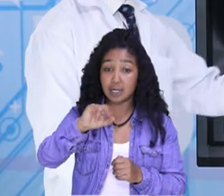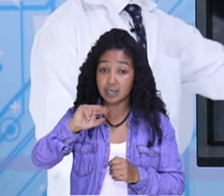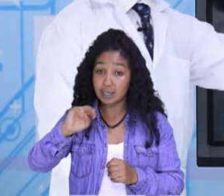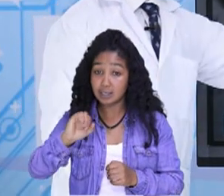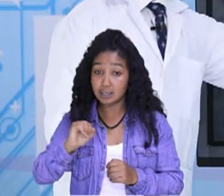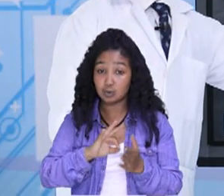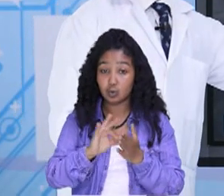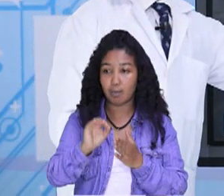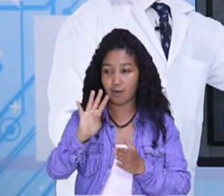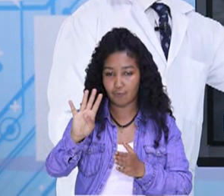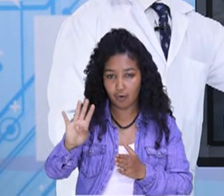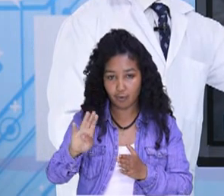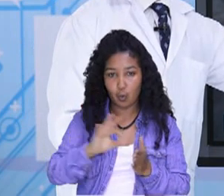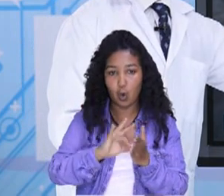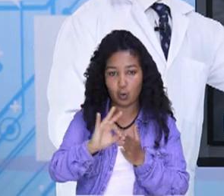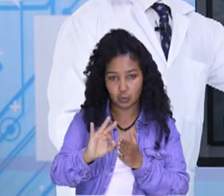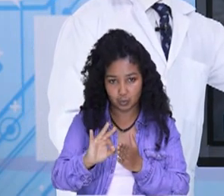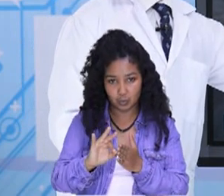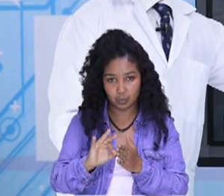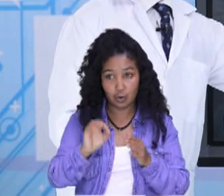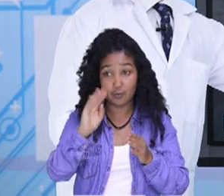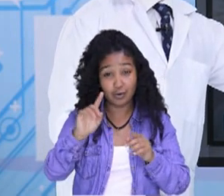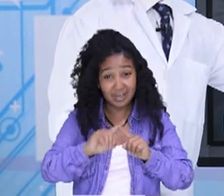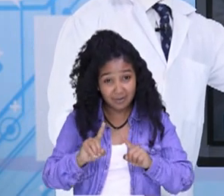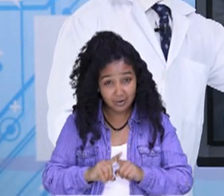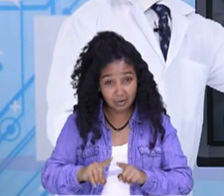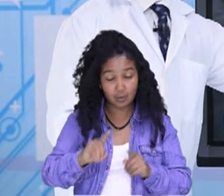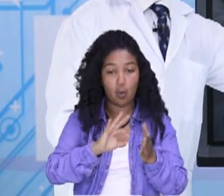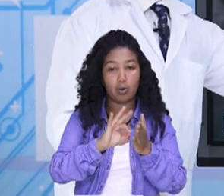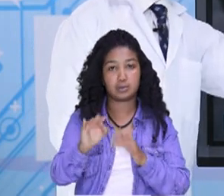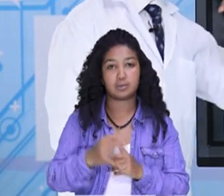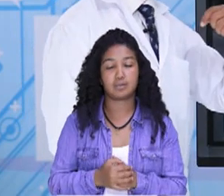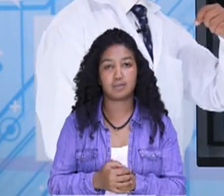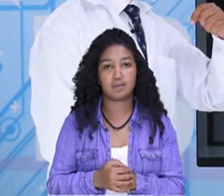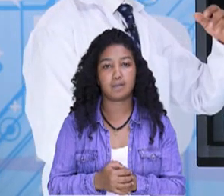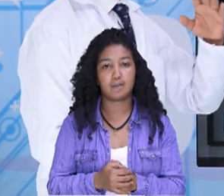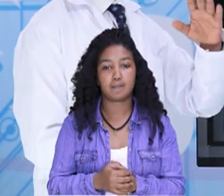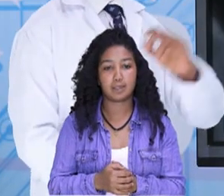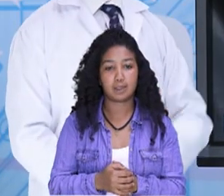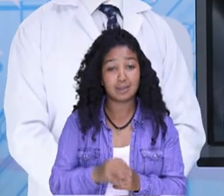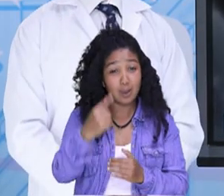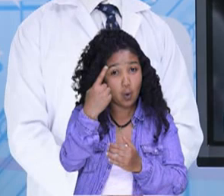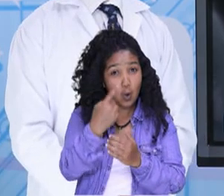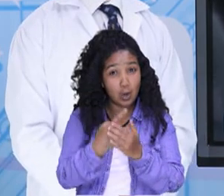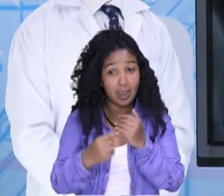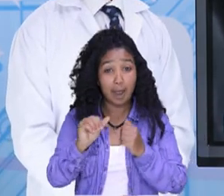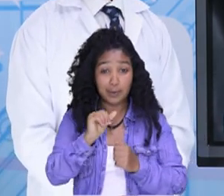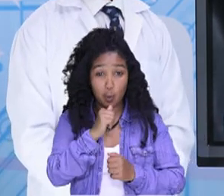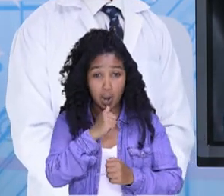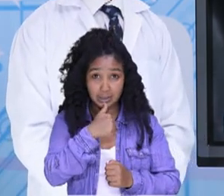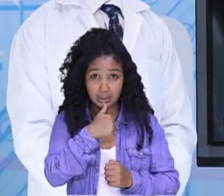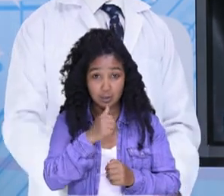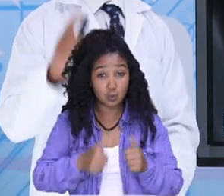is coded by 4 codes. It have 4 different types of codes. The only amino